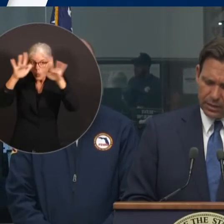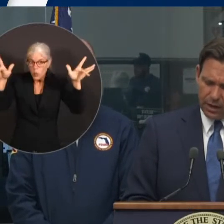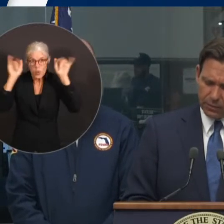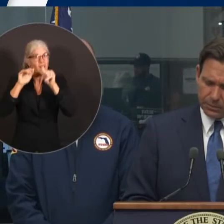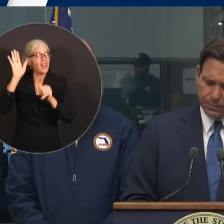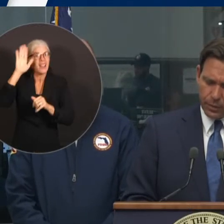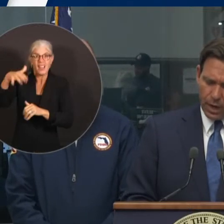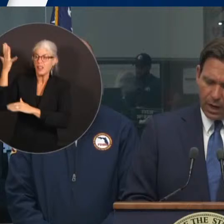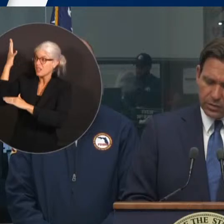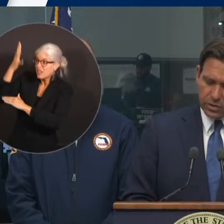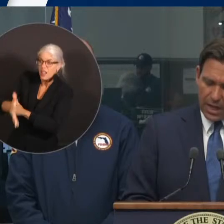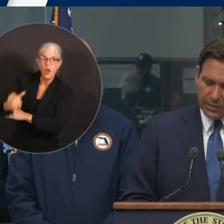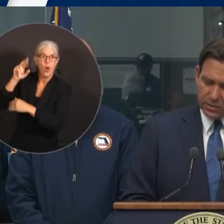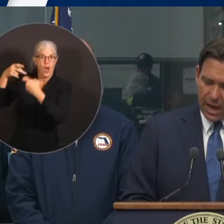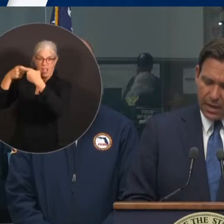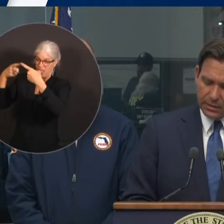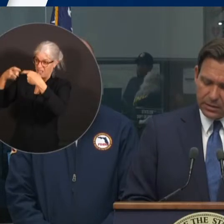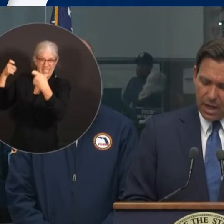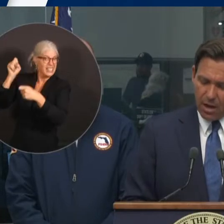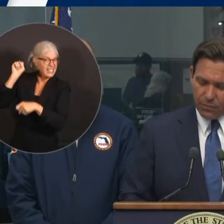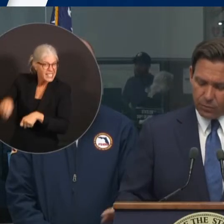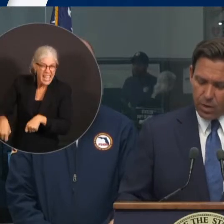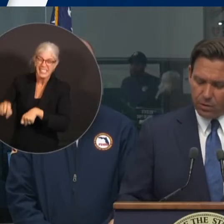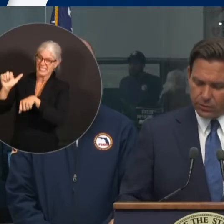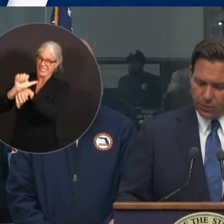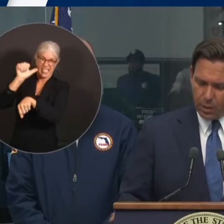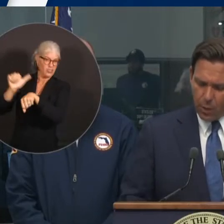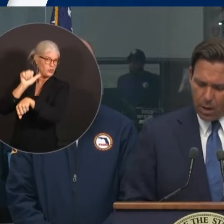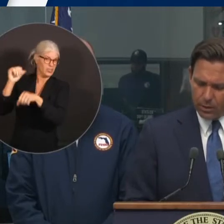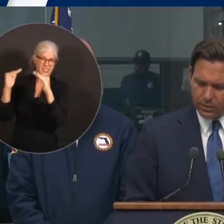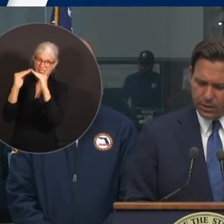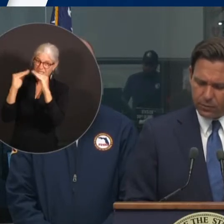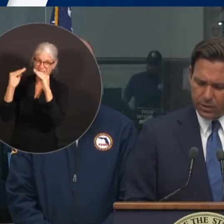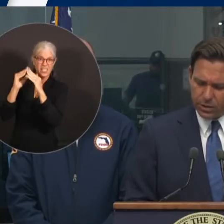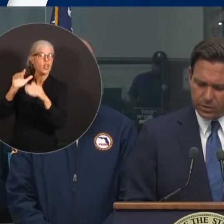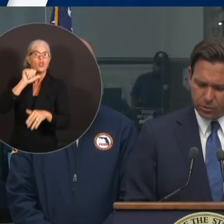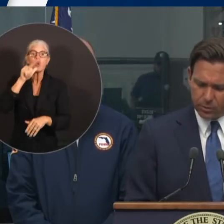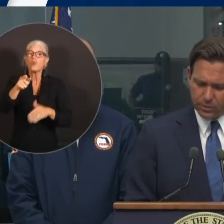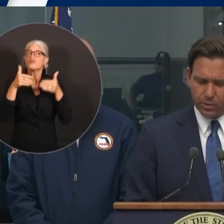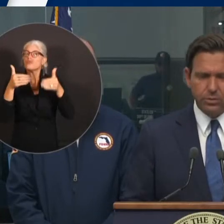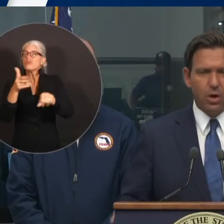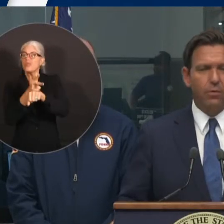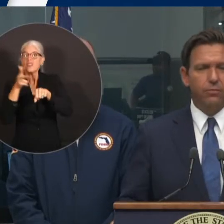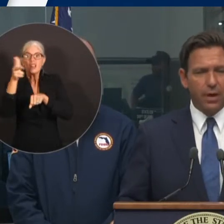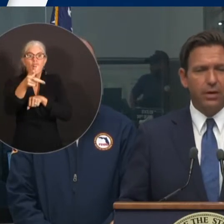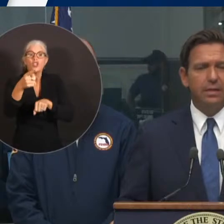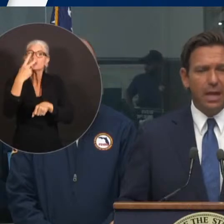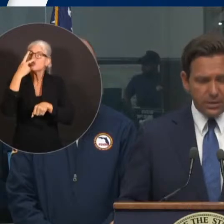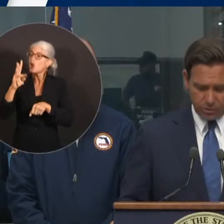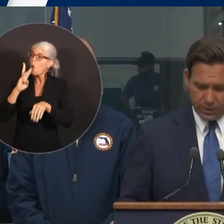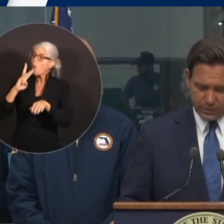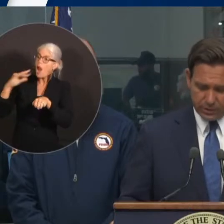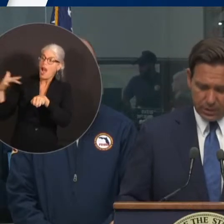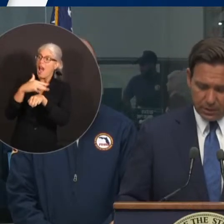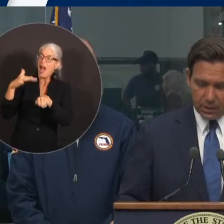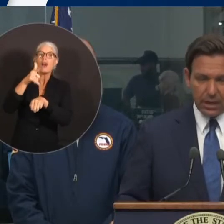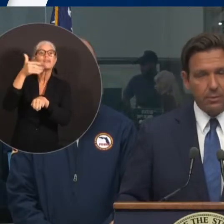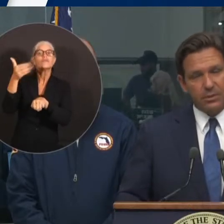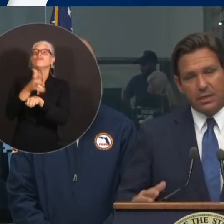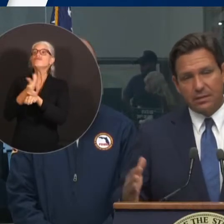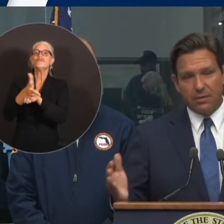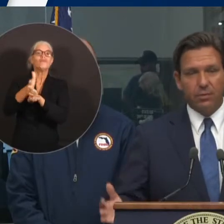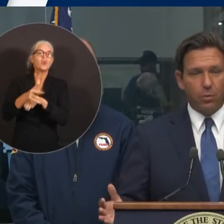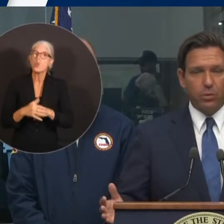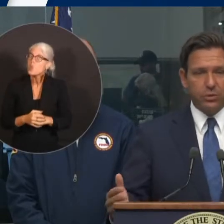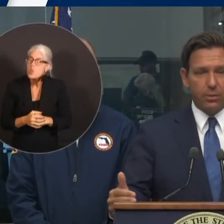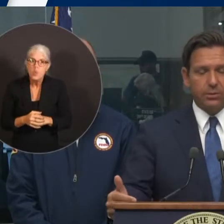inside in cover. Stay inside and stay off the roads. Floodwaters and rushing storm surge are very dangerous. And I would